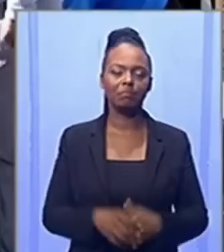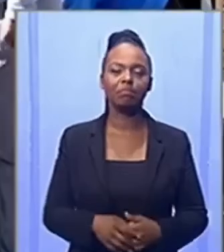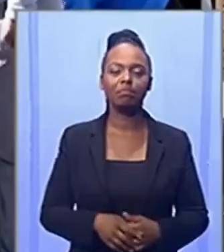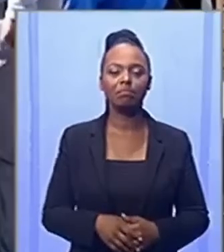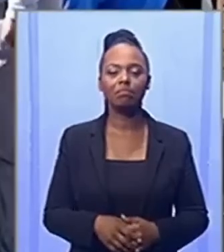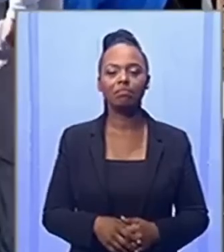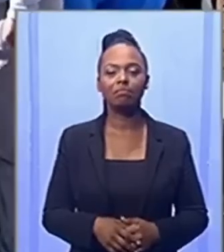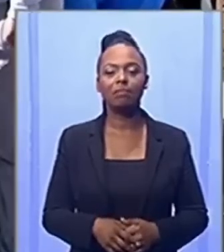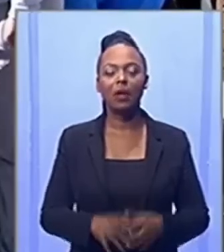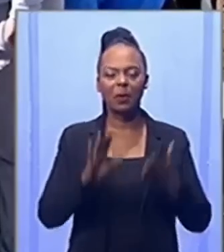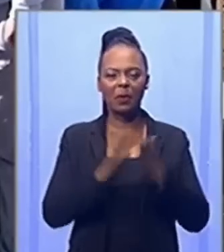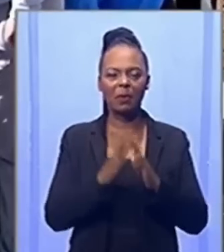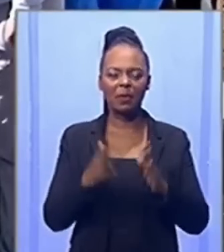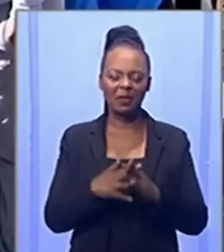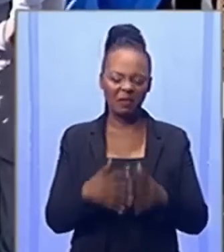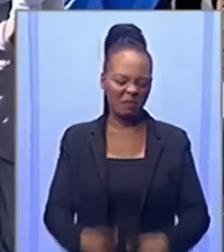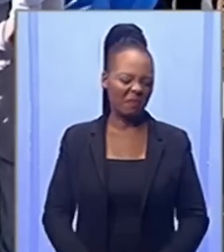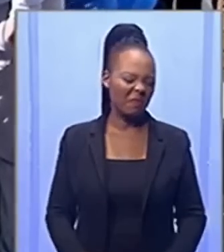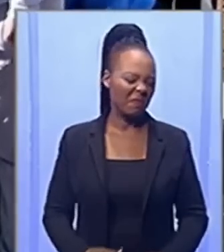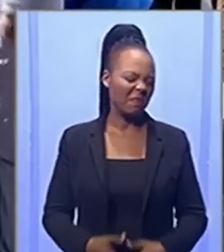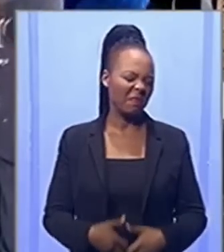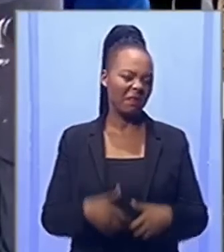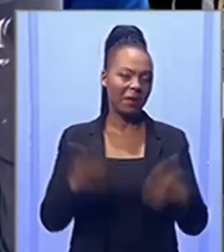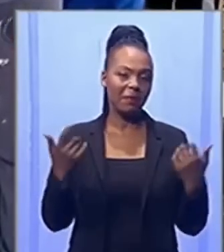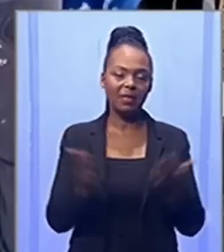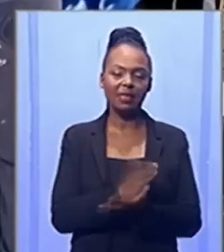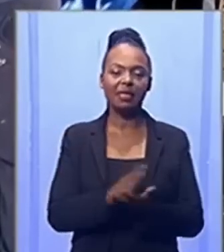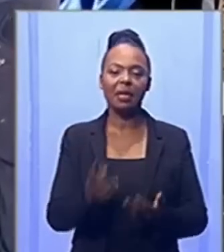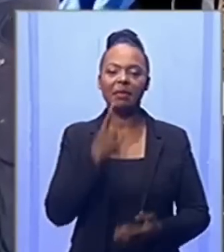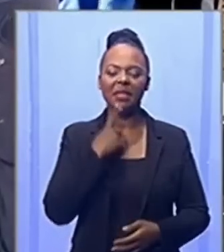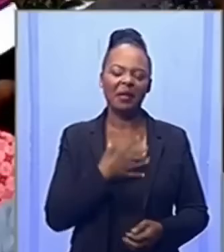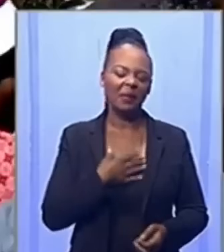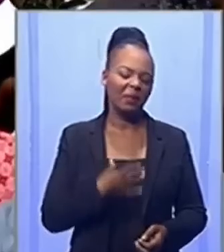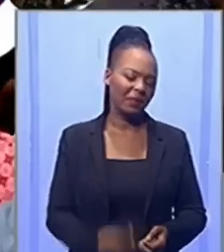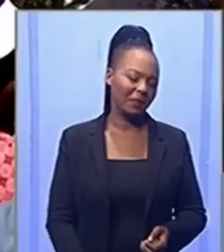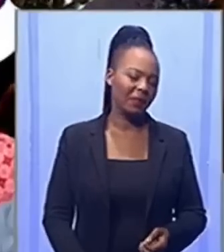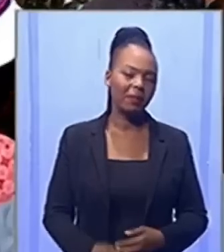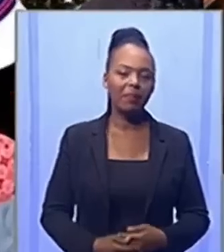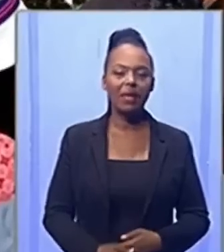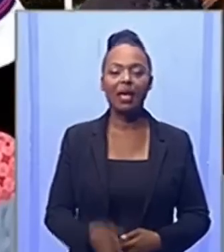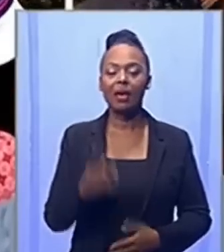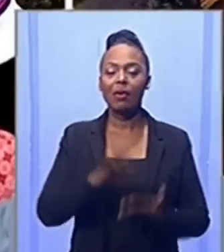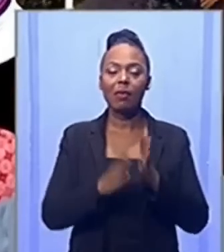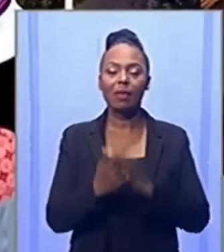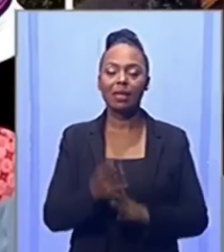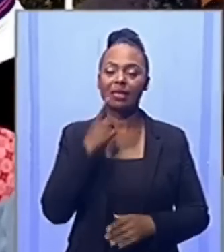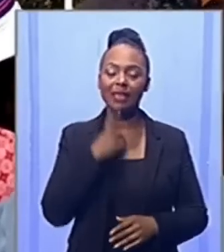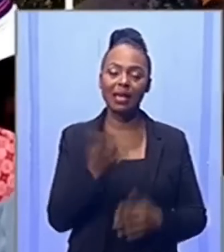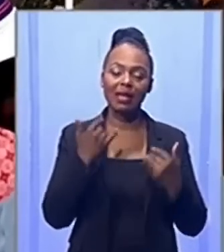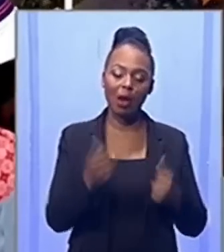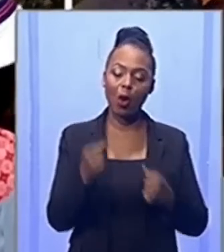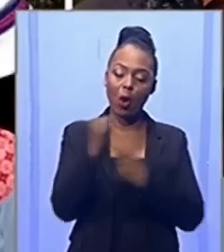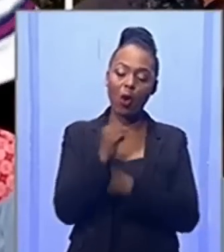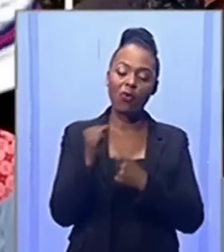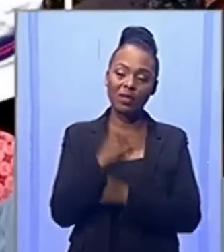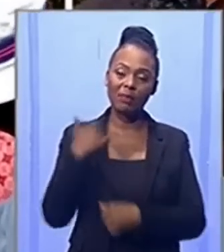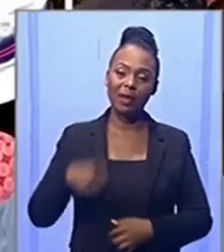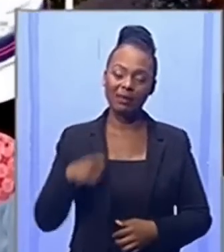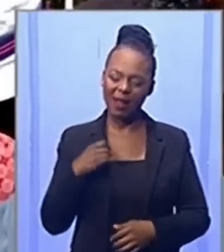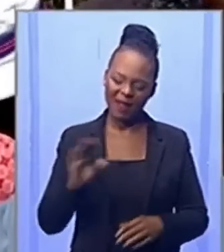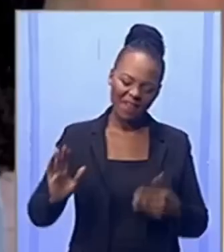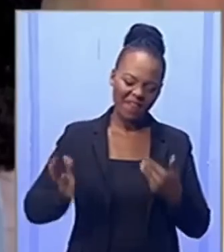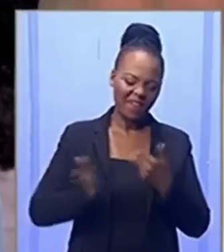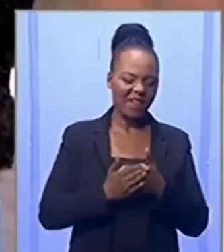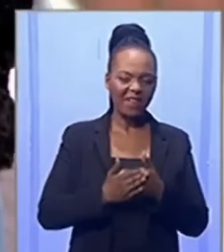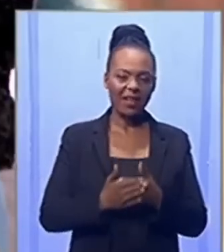Ba khalifile ebile ba khobegile marapo baagi ba Maokeng ba re go tswala diofisi tsa masepala ke kgato ya go inela